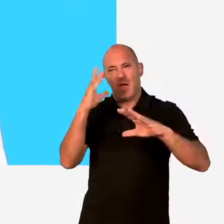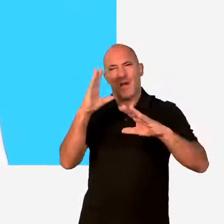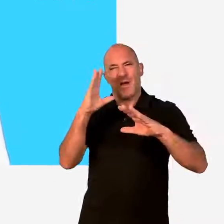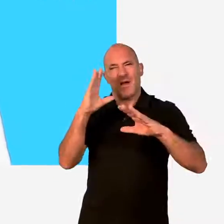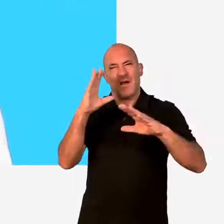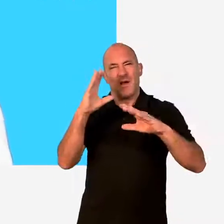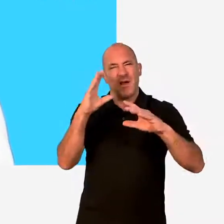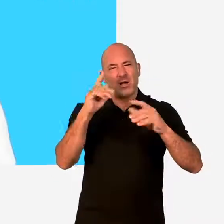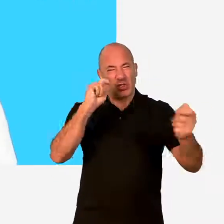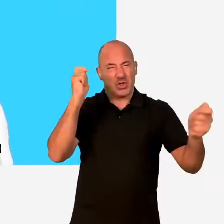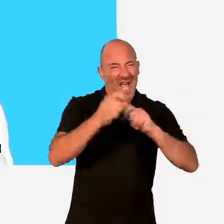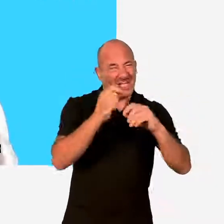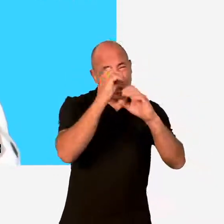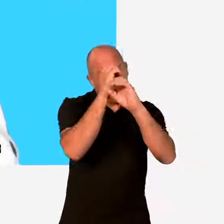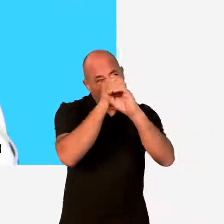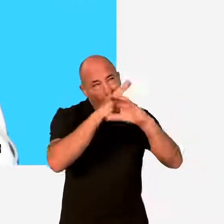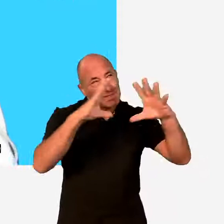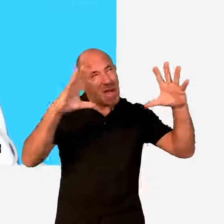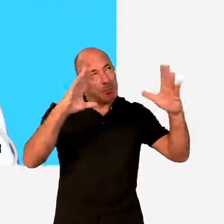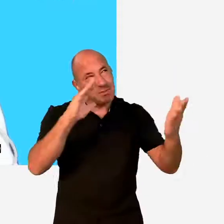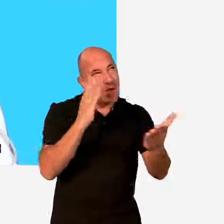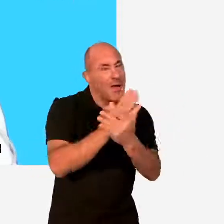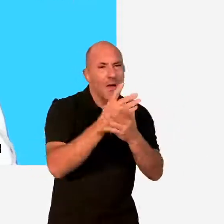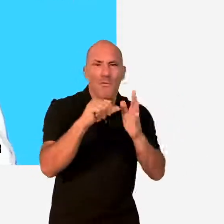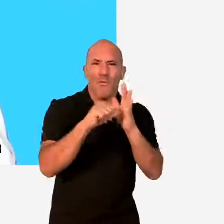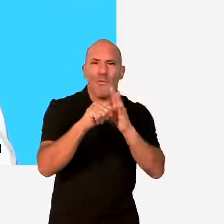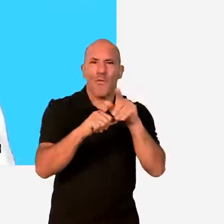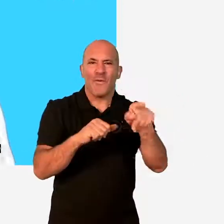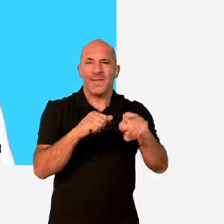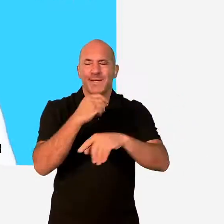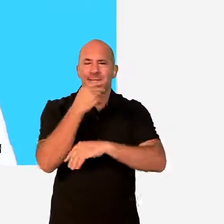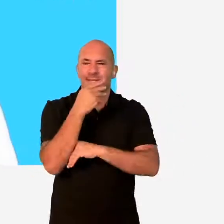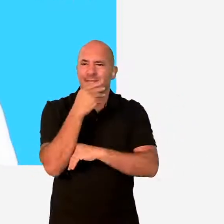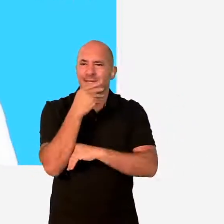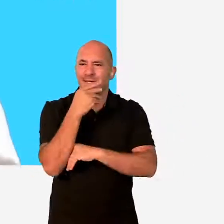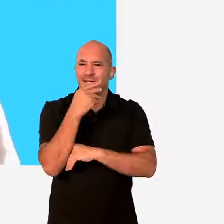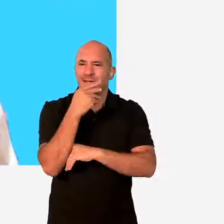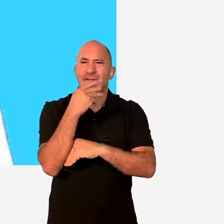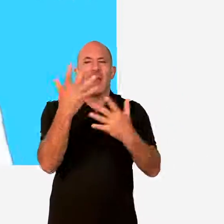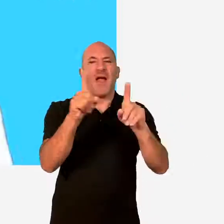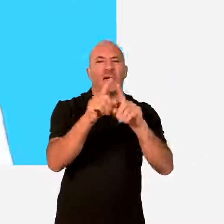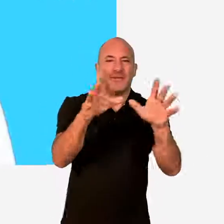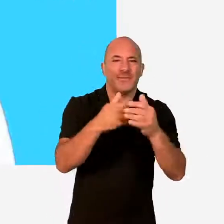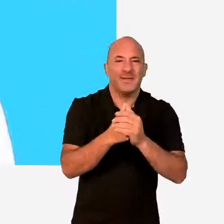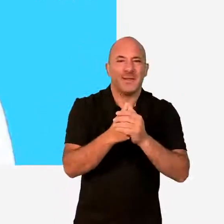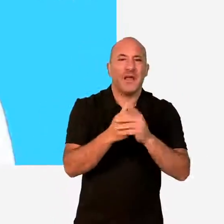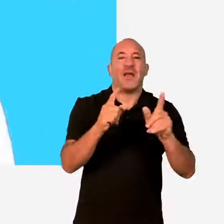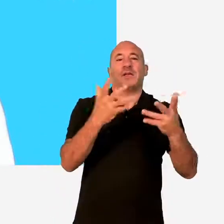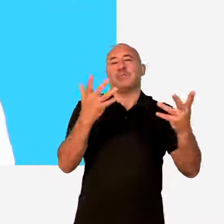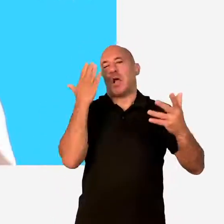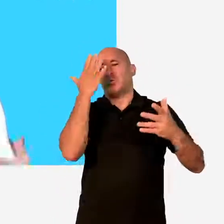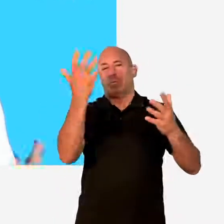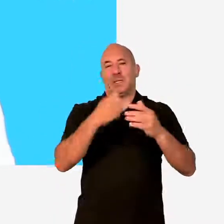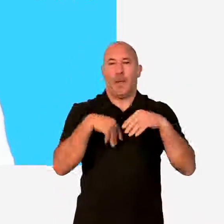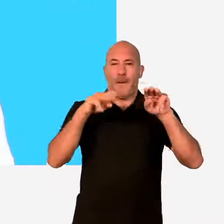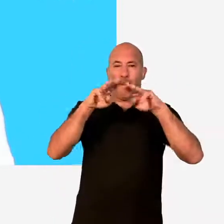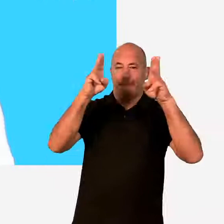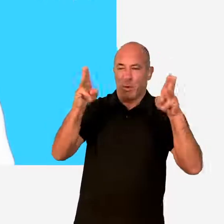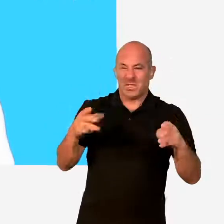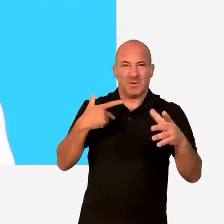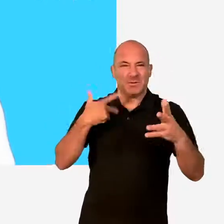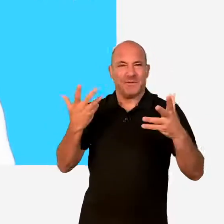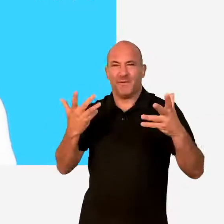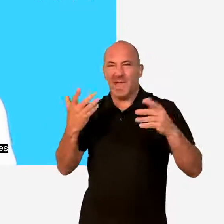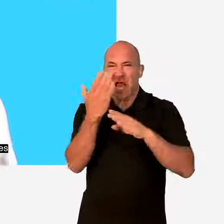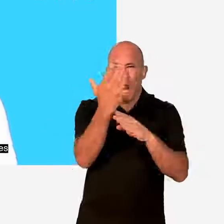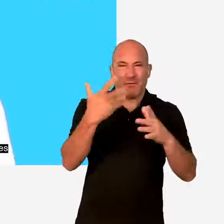first. But it's difficult to conceptualize a change. For instance, if I said, I wish